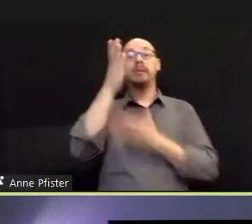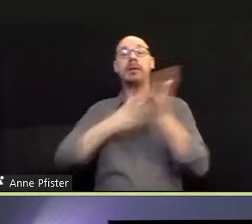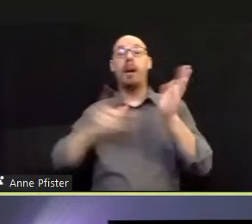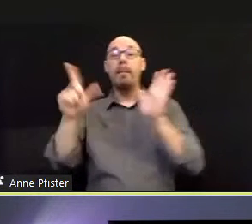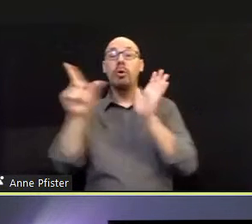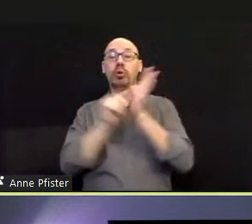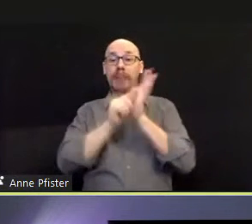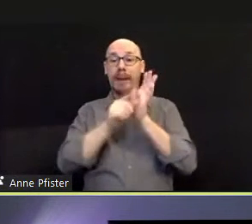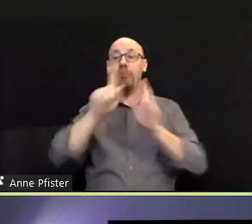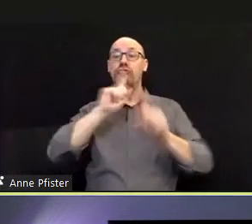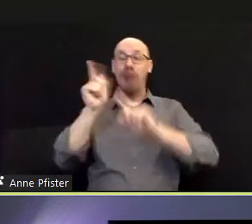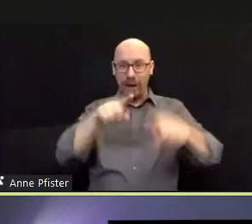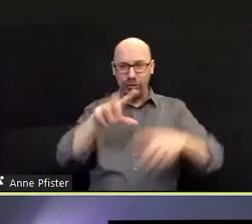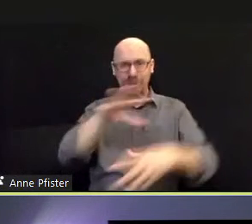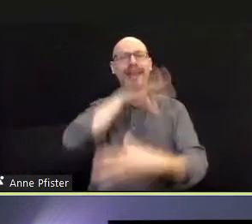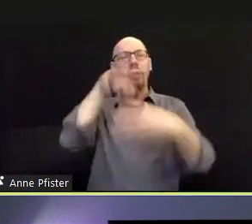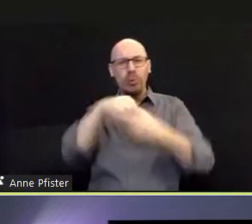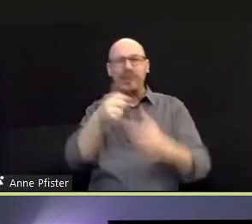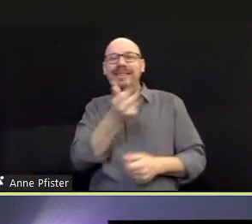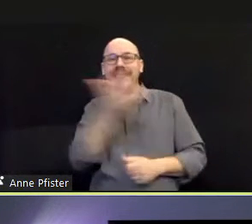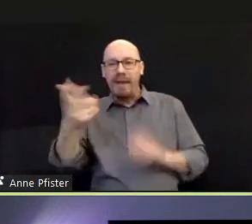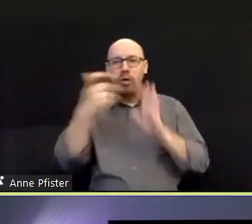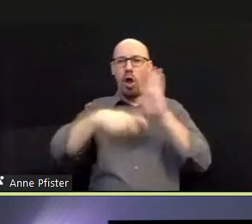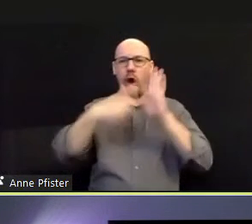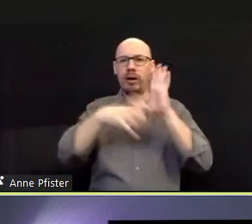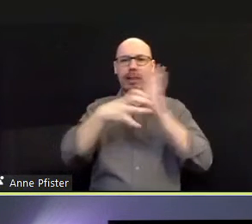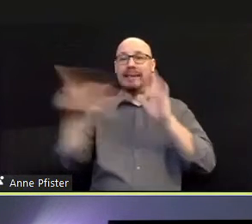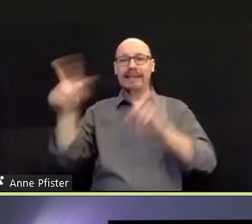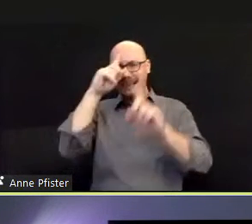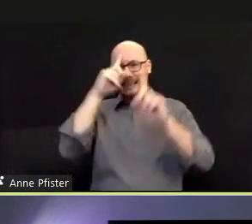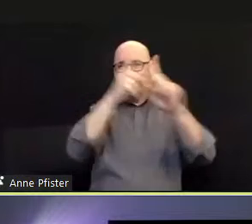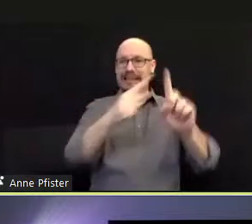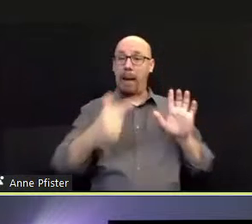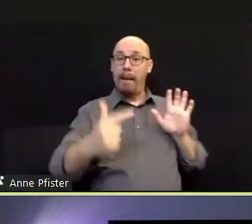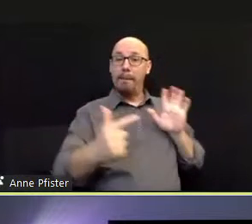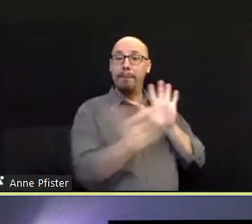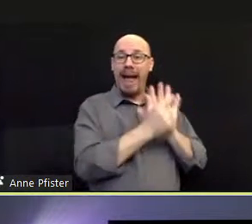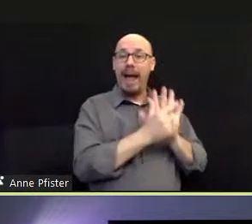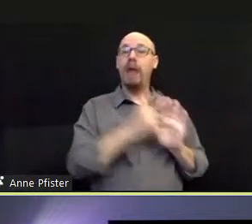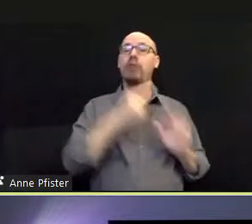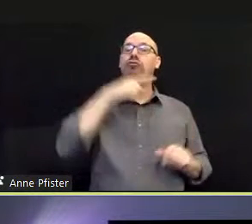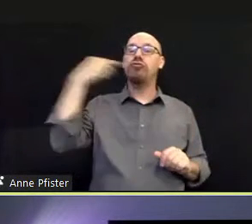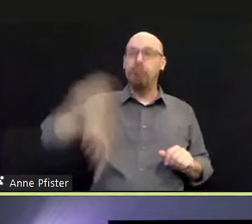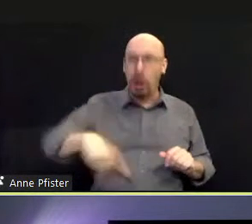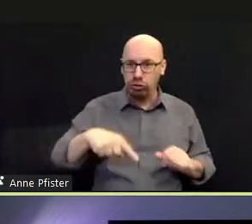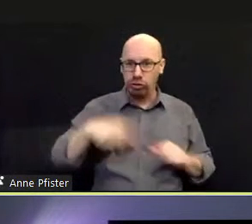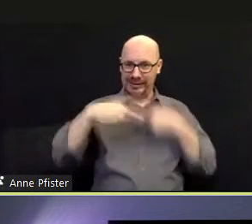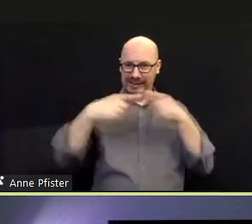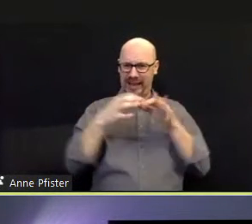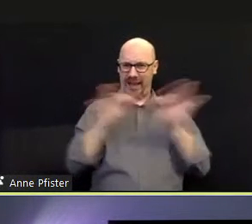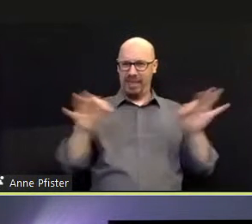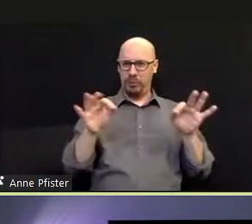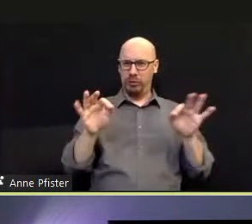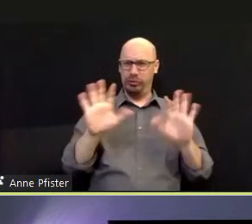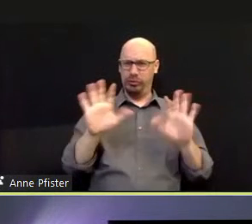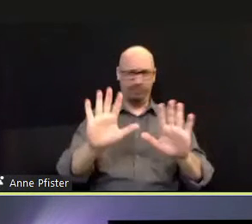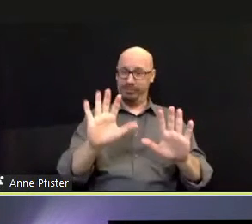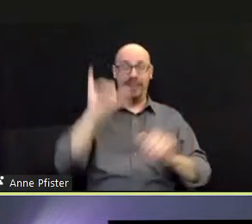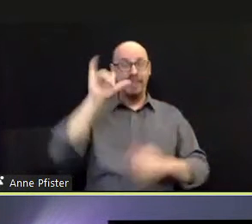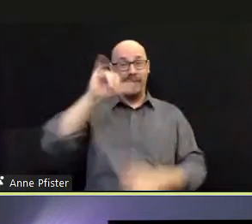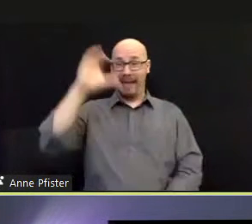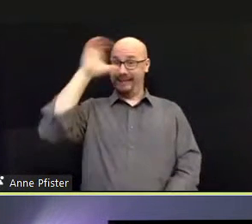included a number of articles about seeking to ban Russian sign language, which seems rather odd. These were not